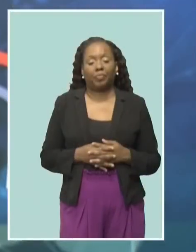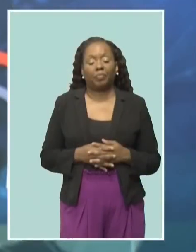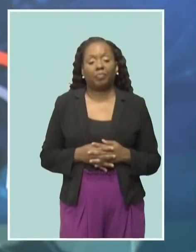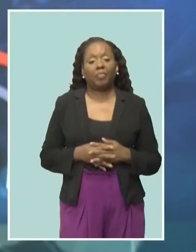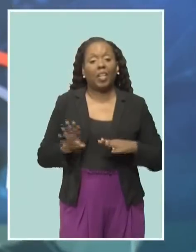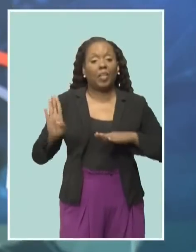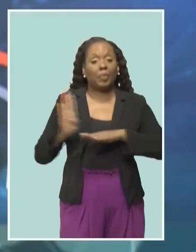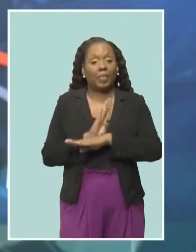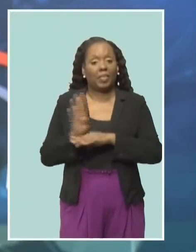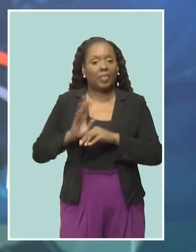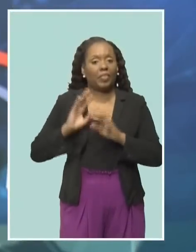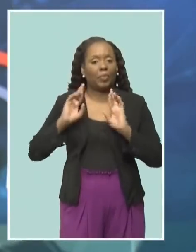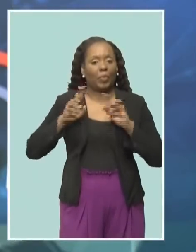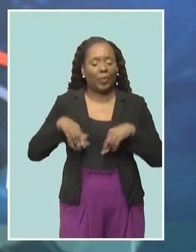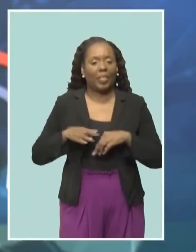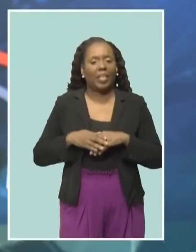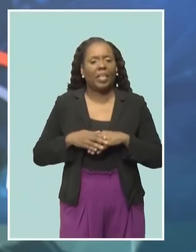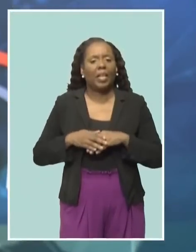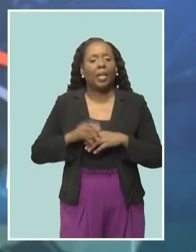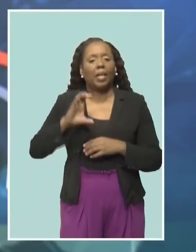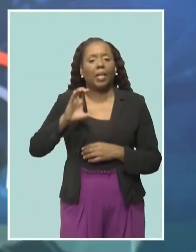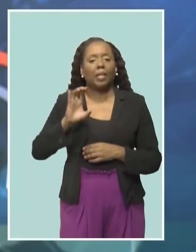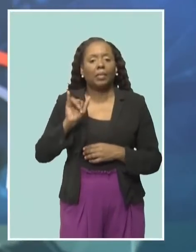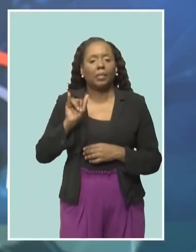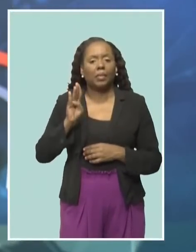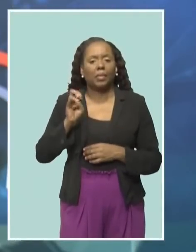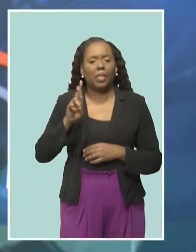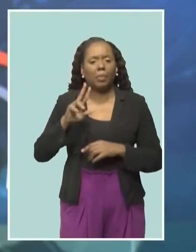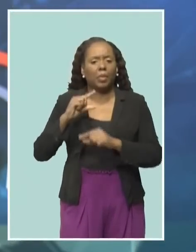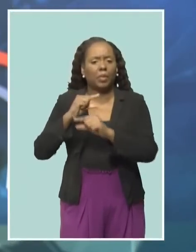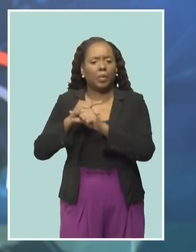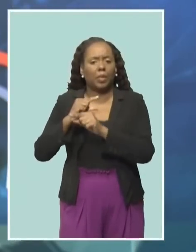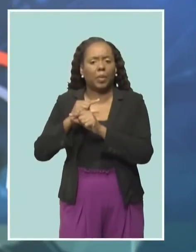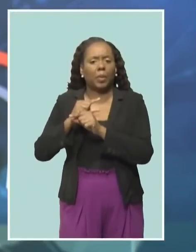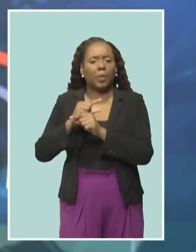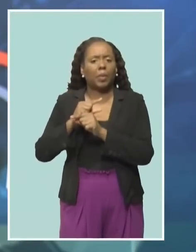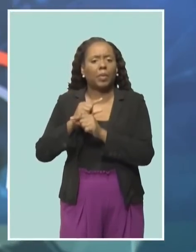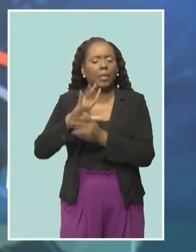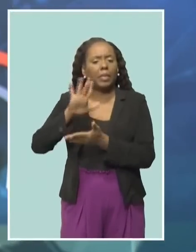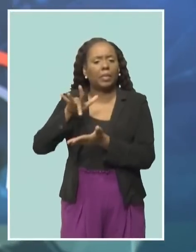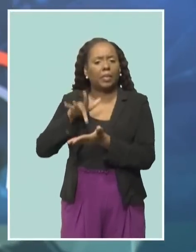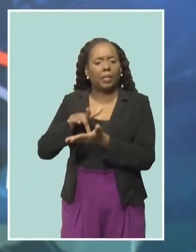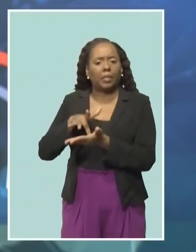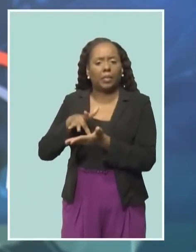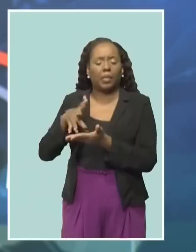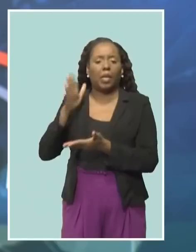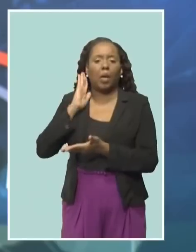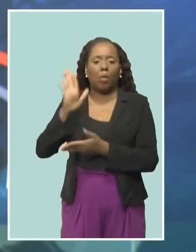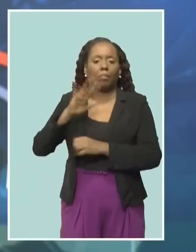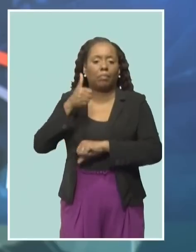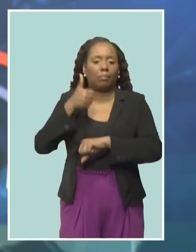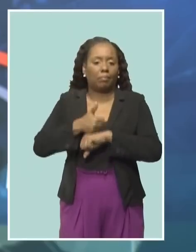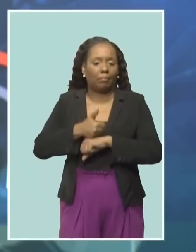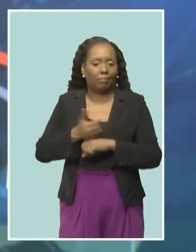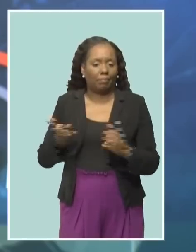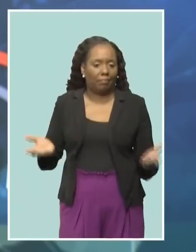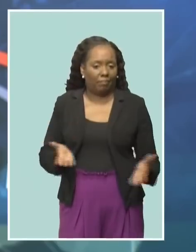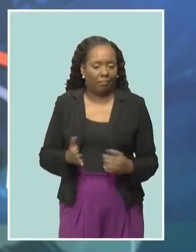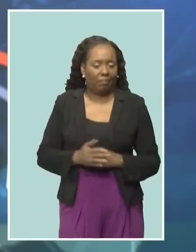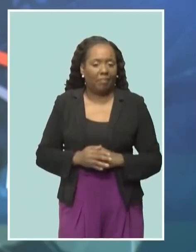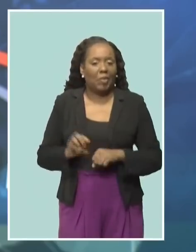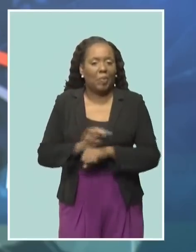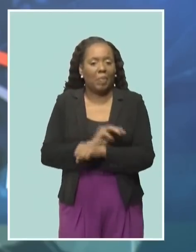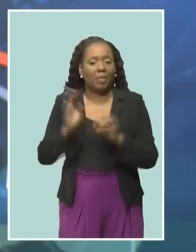In tonight's Business Report, a cybersecurity operations center is coming. Minister of Industry, Innovation, Science and Technology,